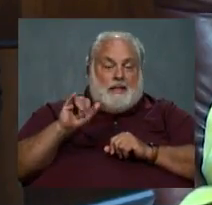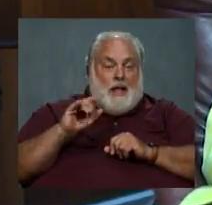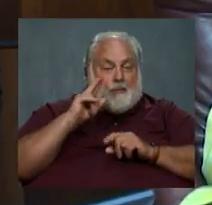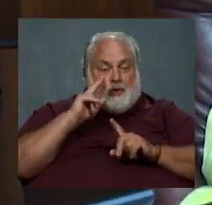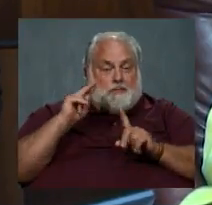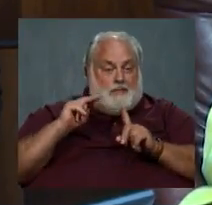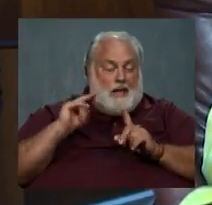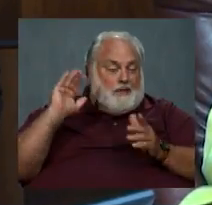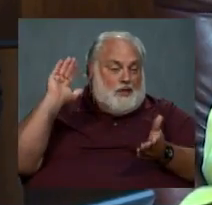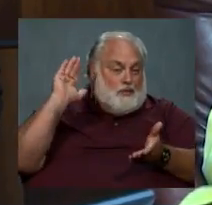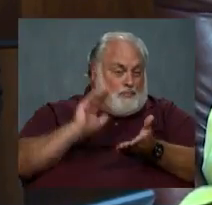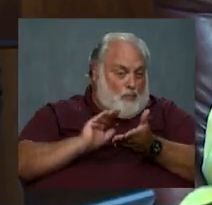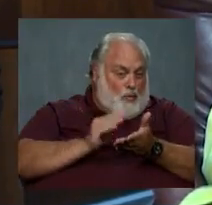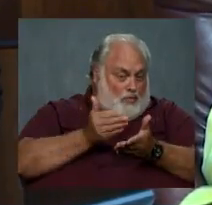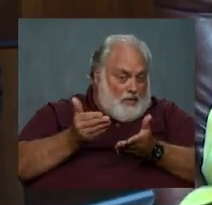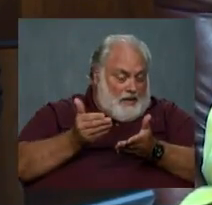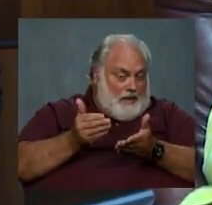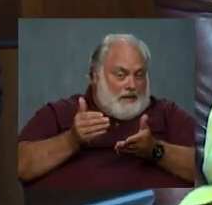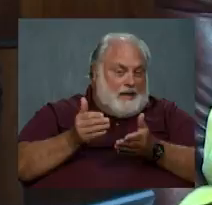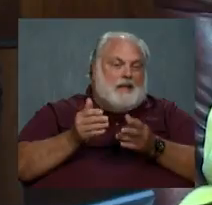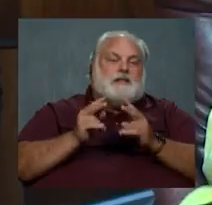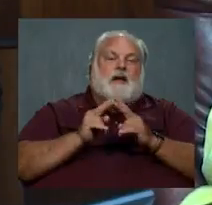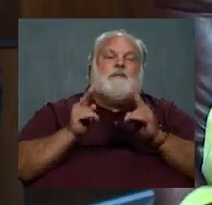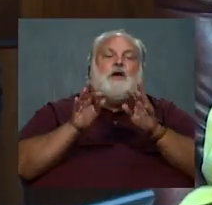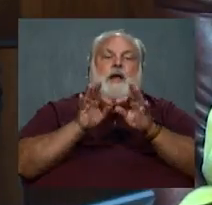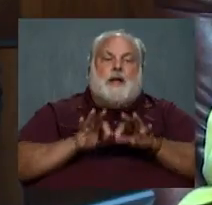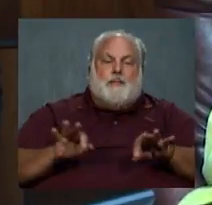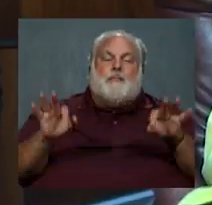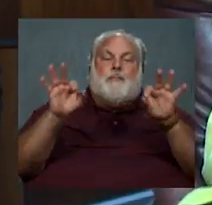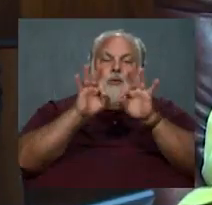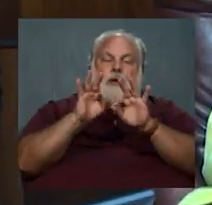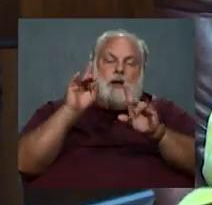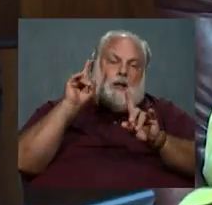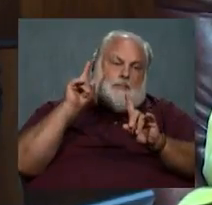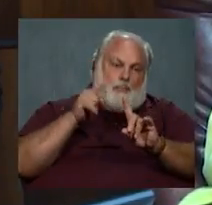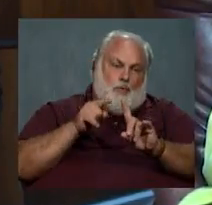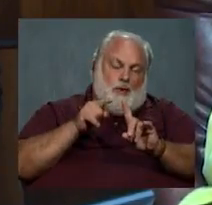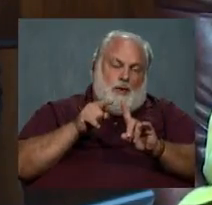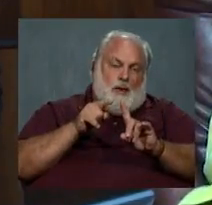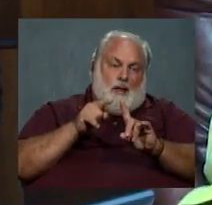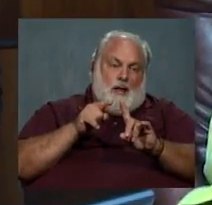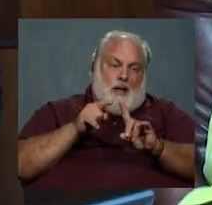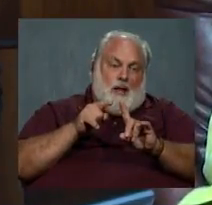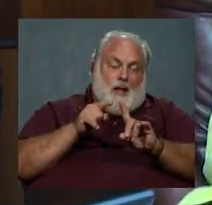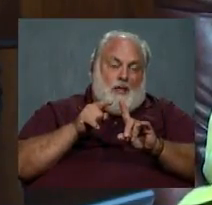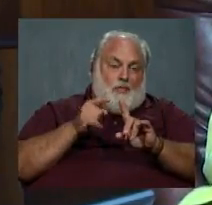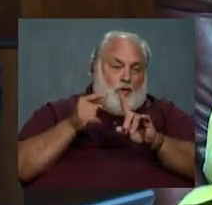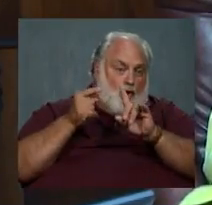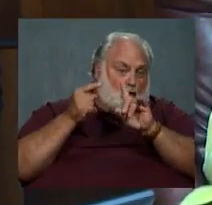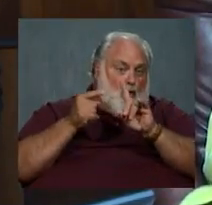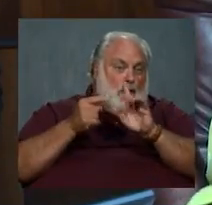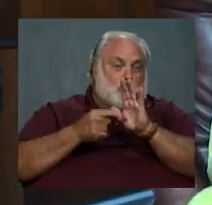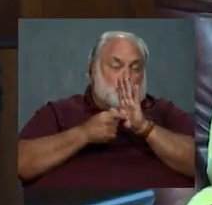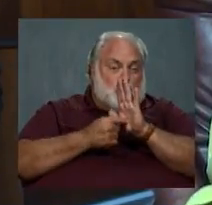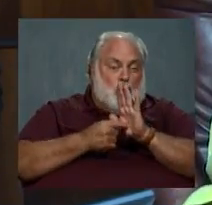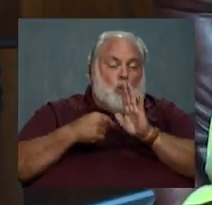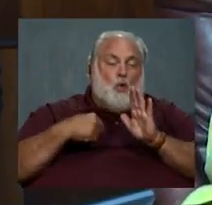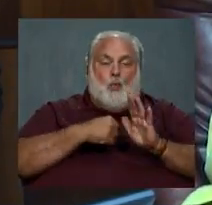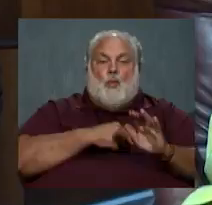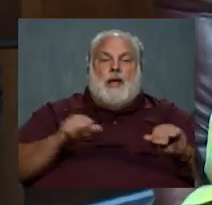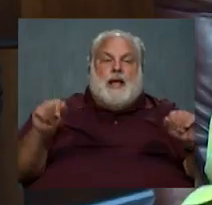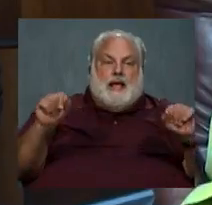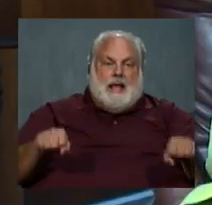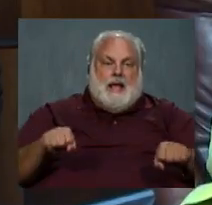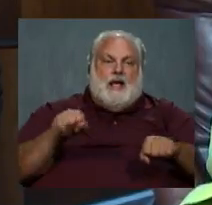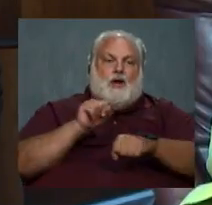as a small thing, I think it's an important thing. And one of the goals was to show that we could work